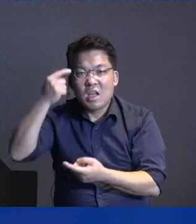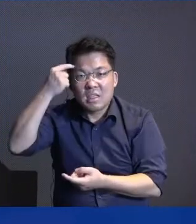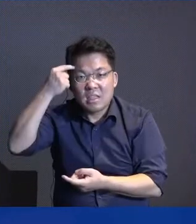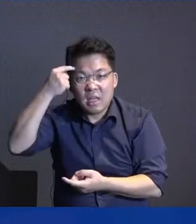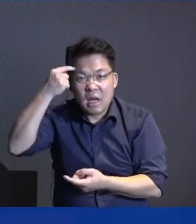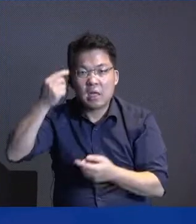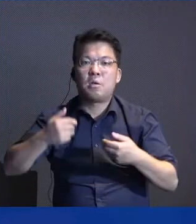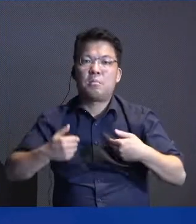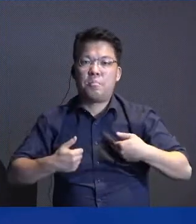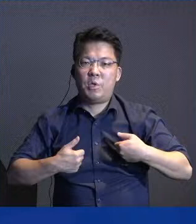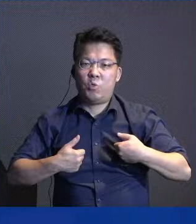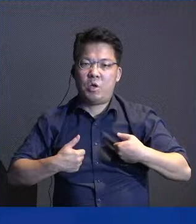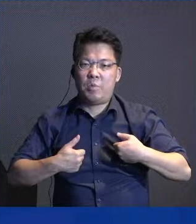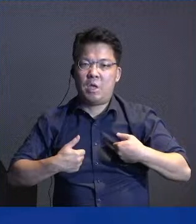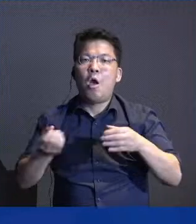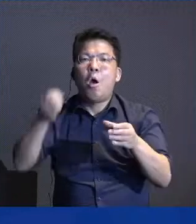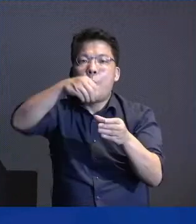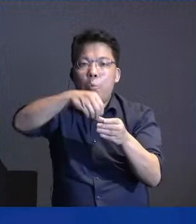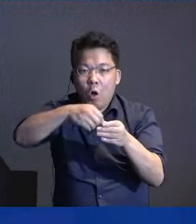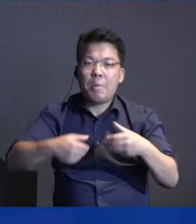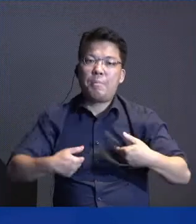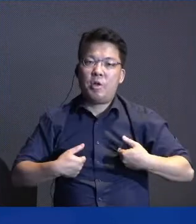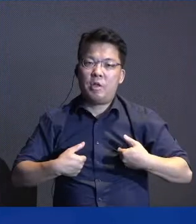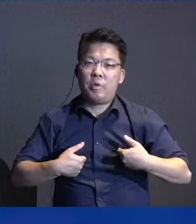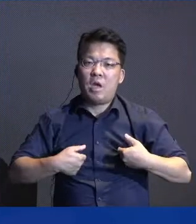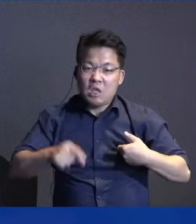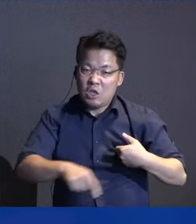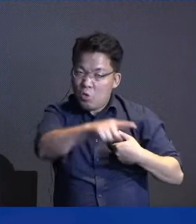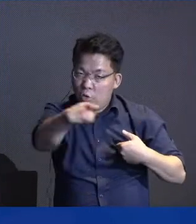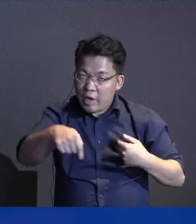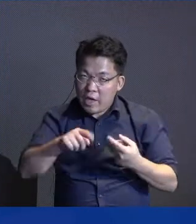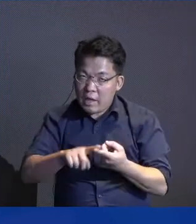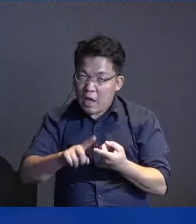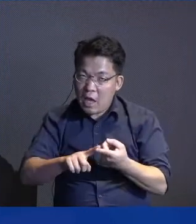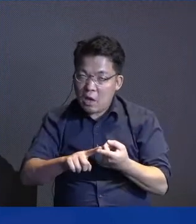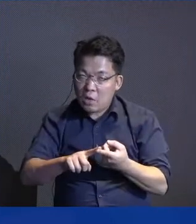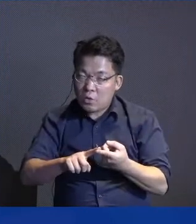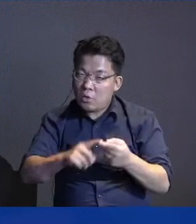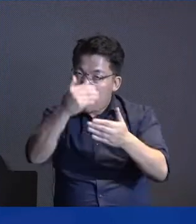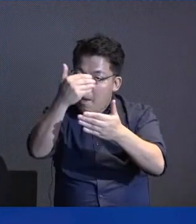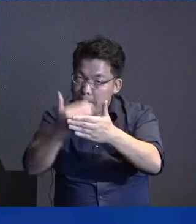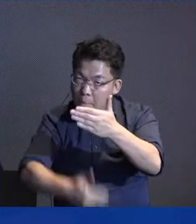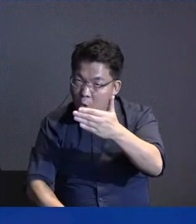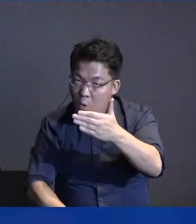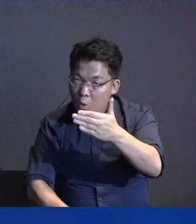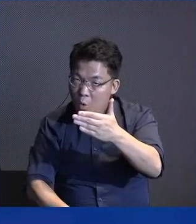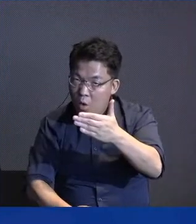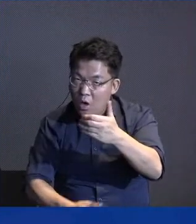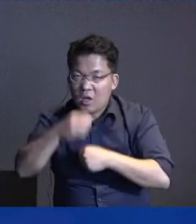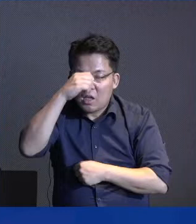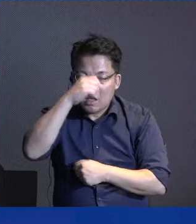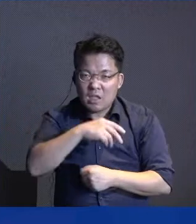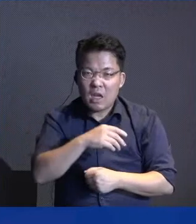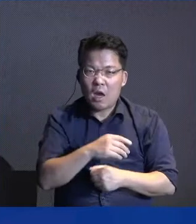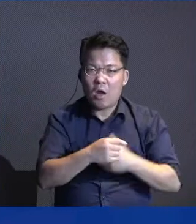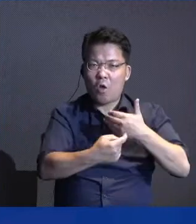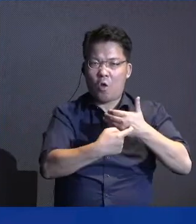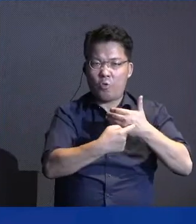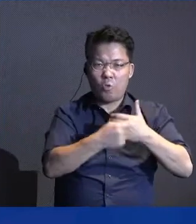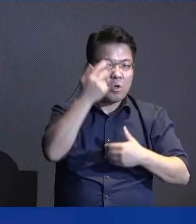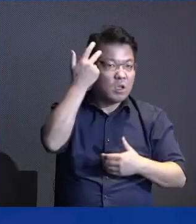is literally impossible to conceptualize mental health services when a person ages.